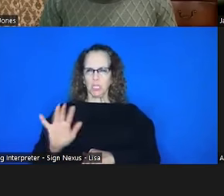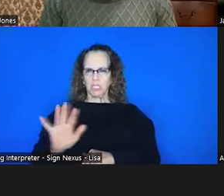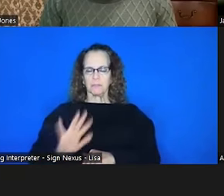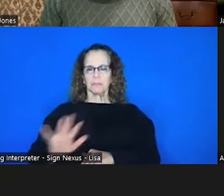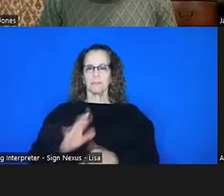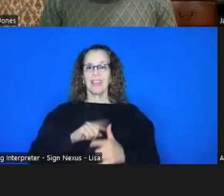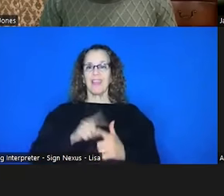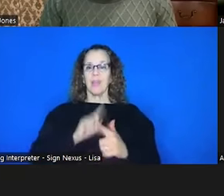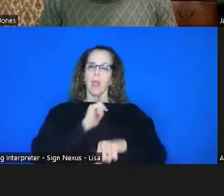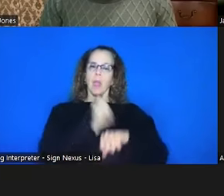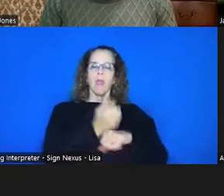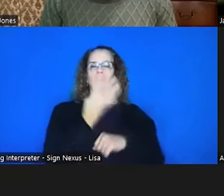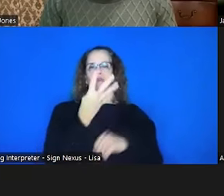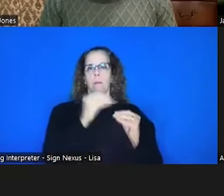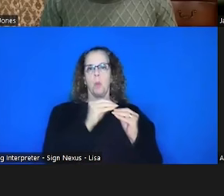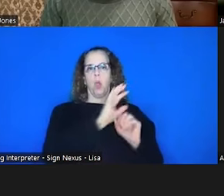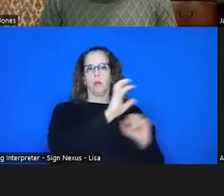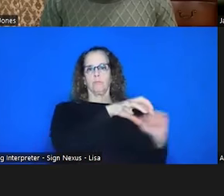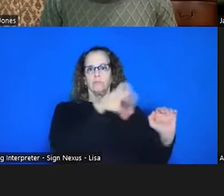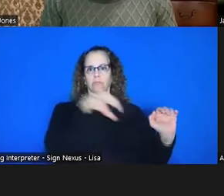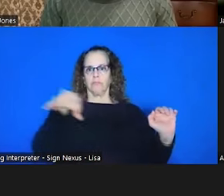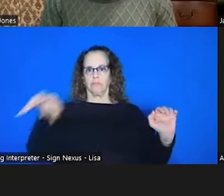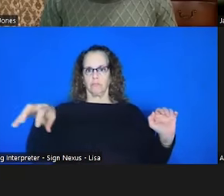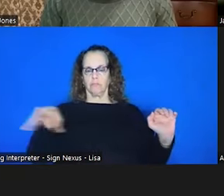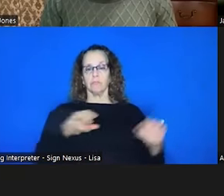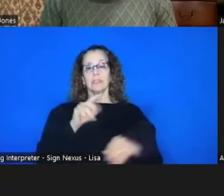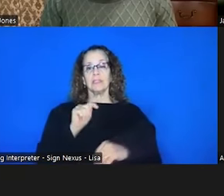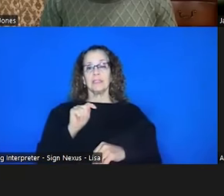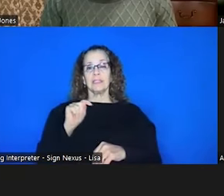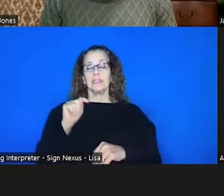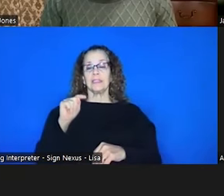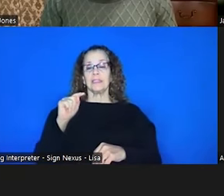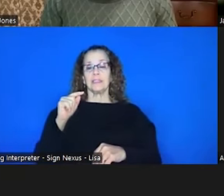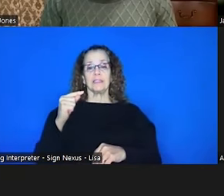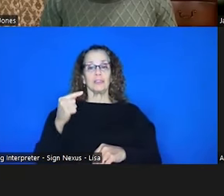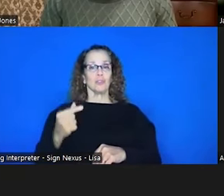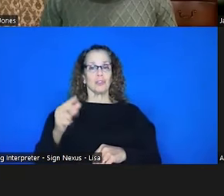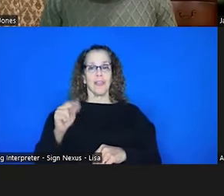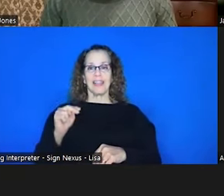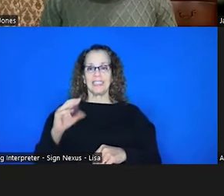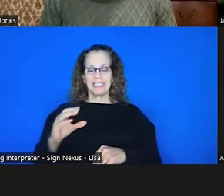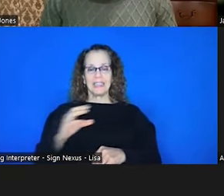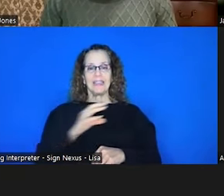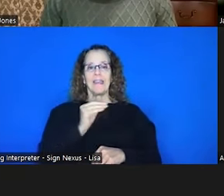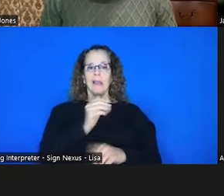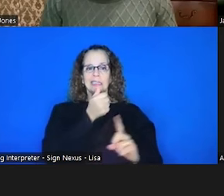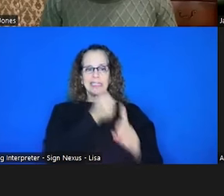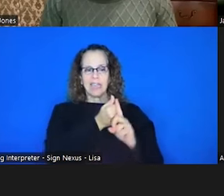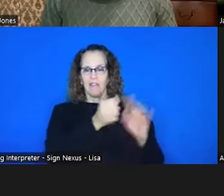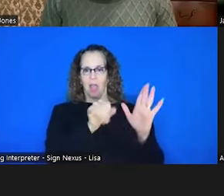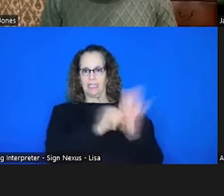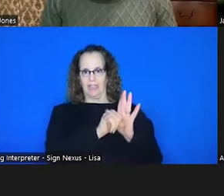four more spaces. These spaces are for our TGNC NBI individuals who self-identify.